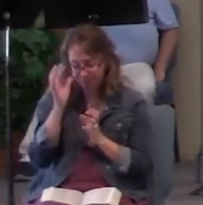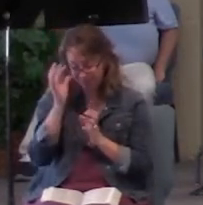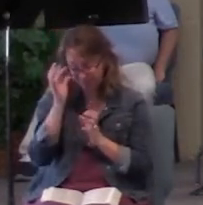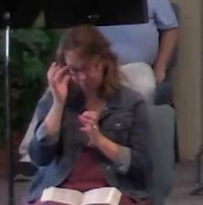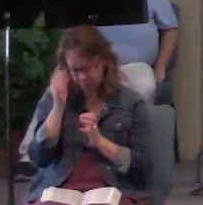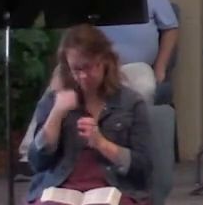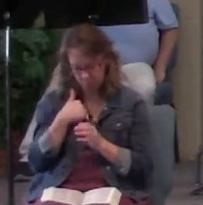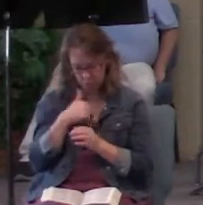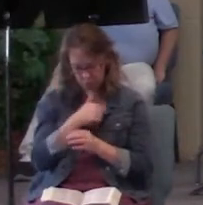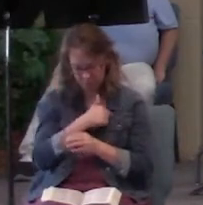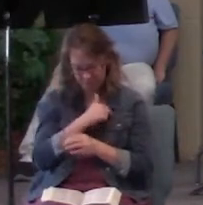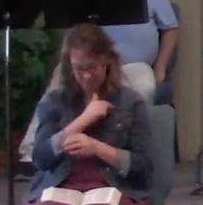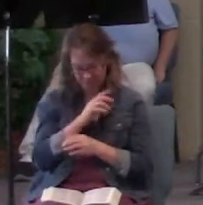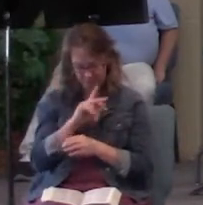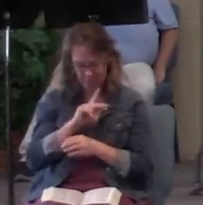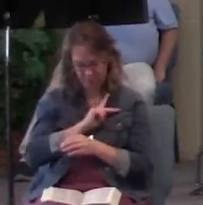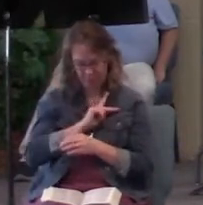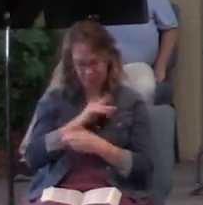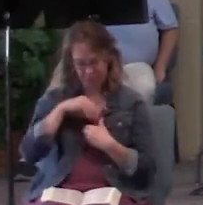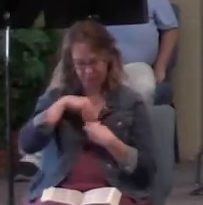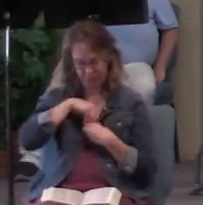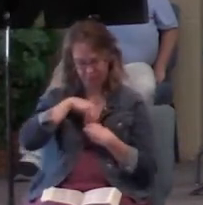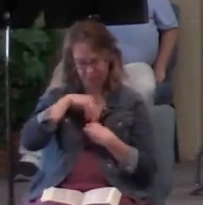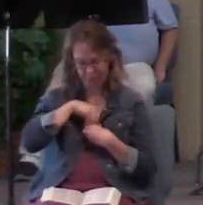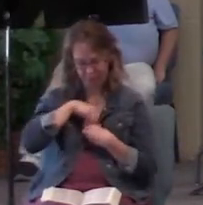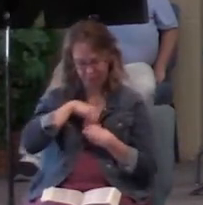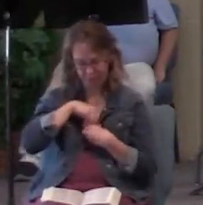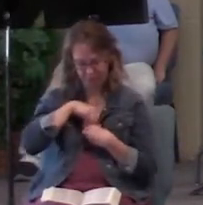we'd personalize this and internalize this,